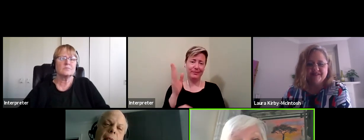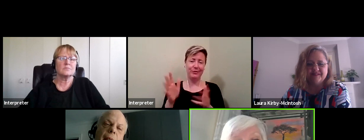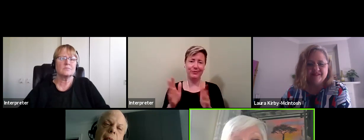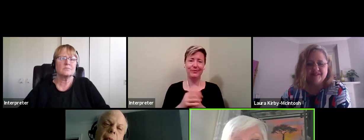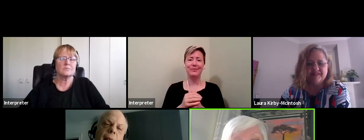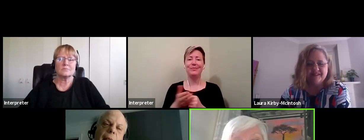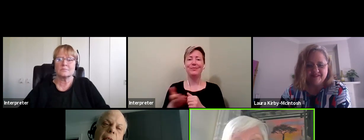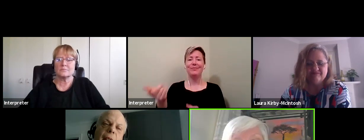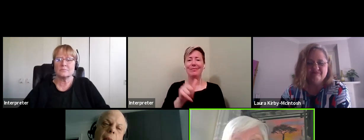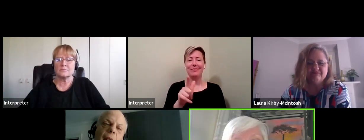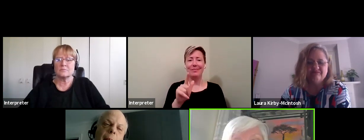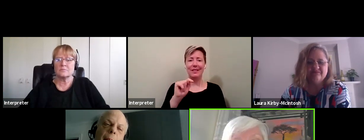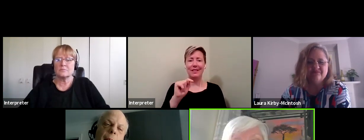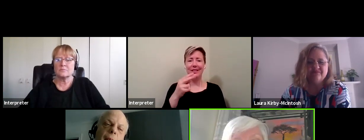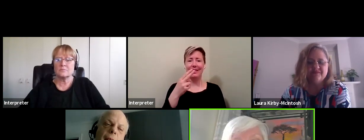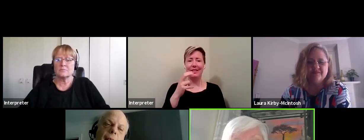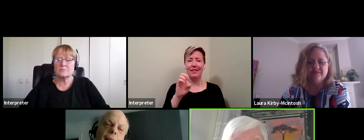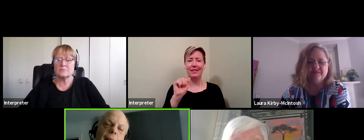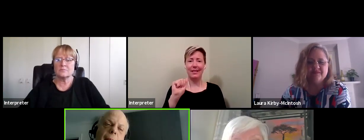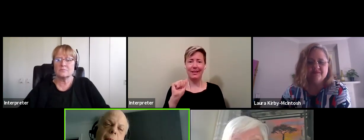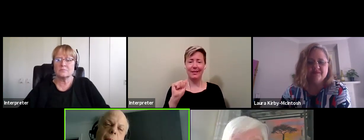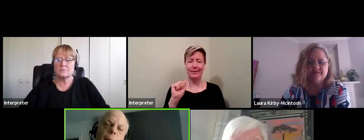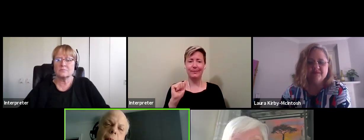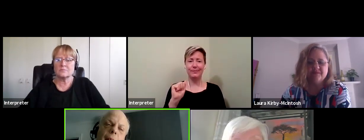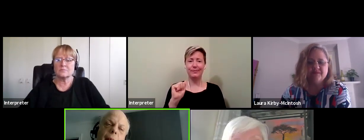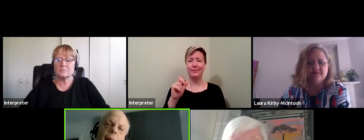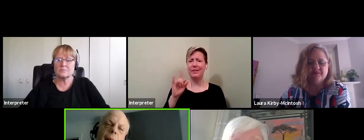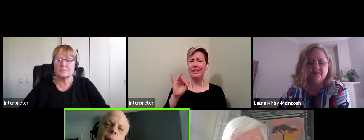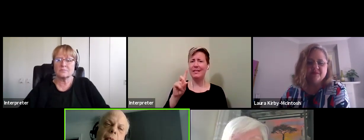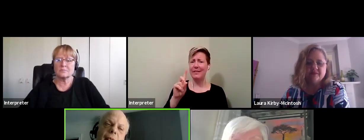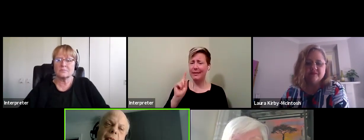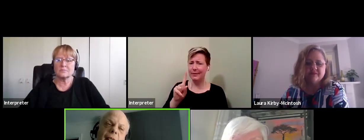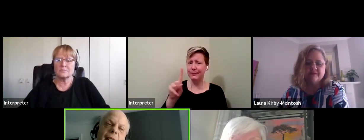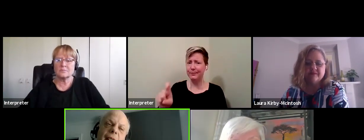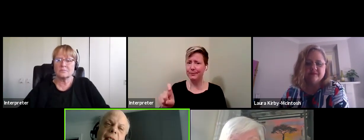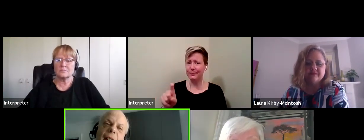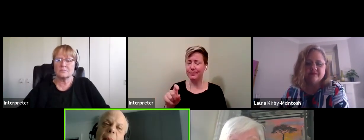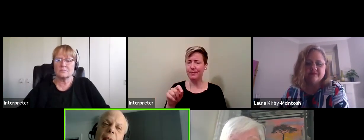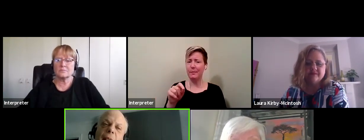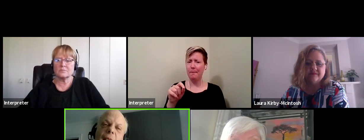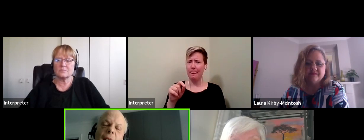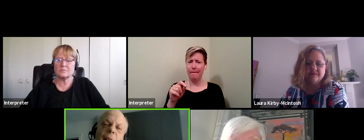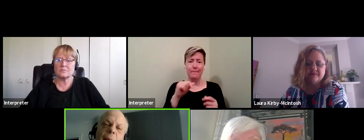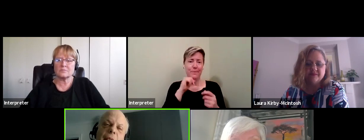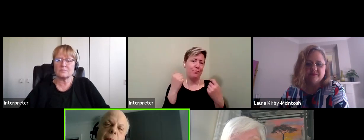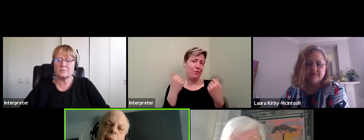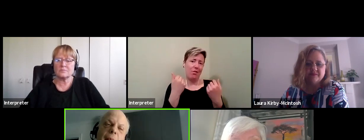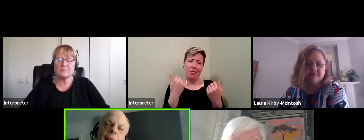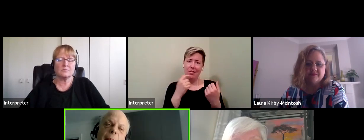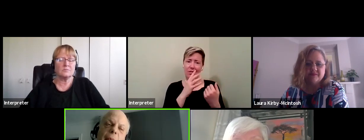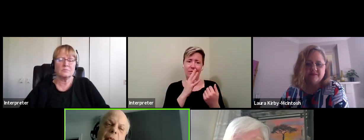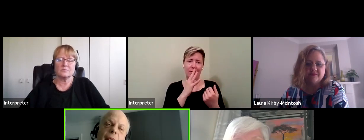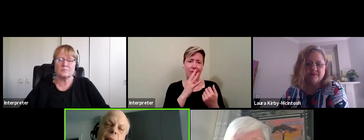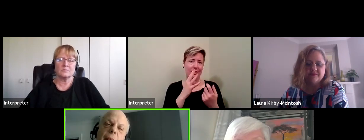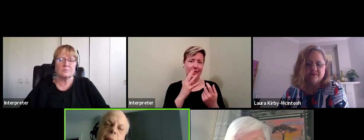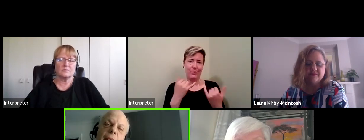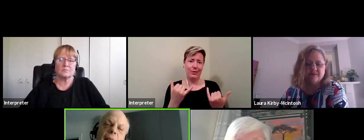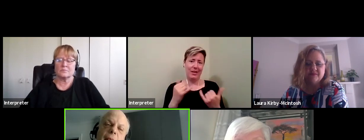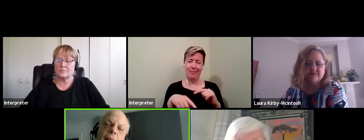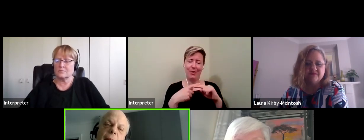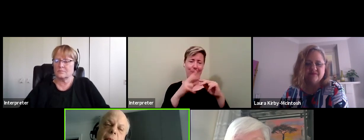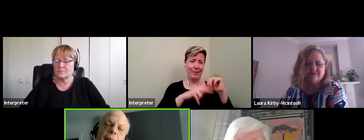for having me. Thea, welcome aboard. We're not talking today about how we should rewrite the building code,